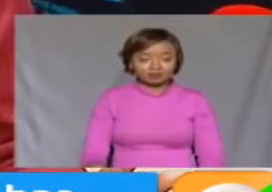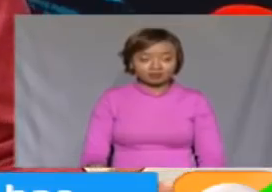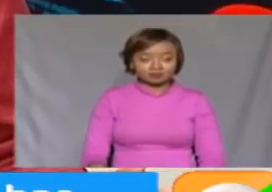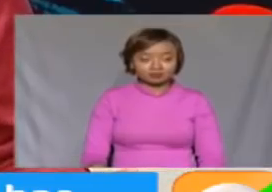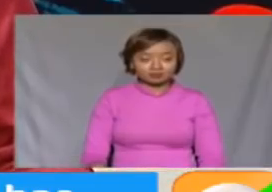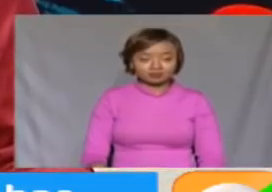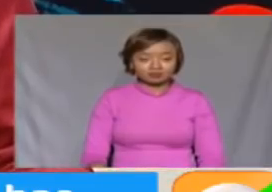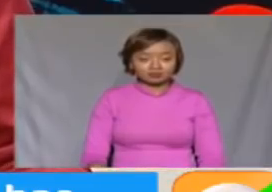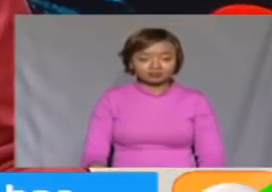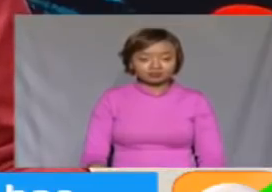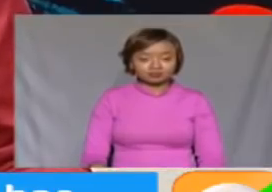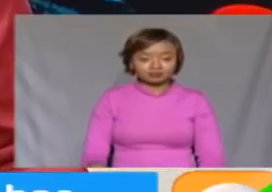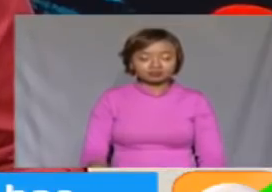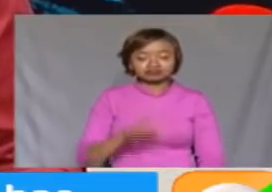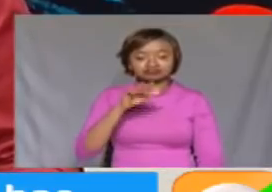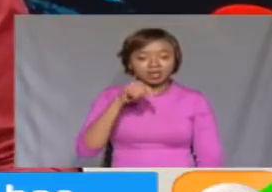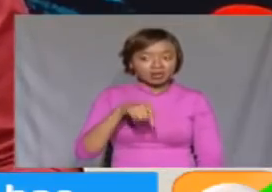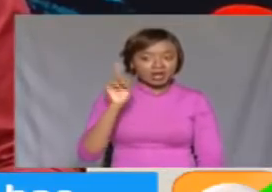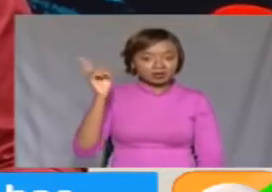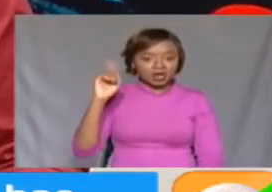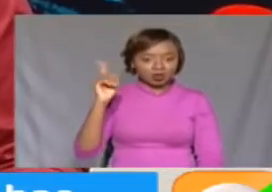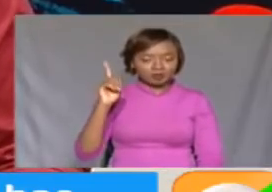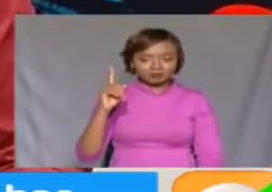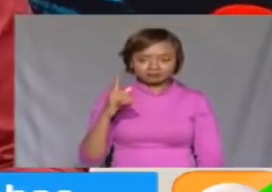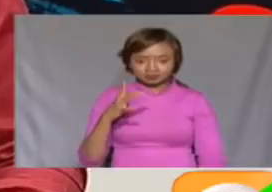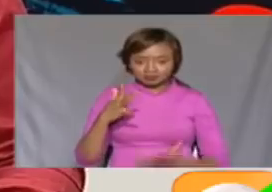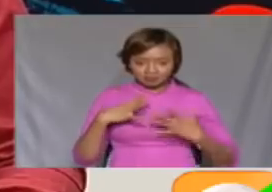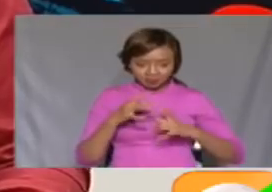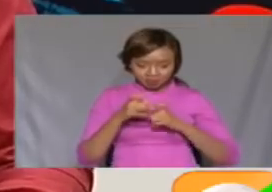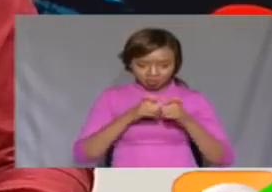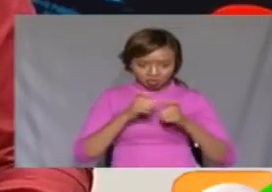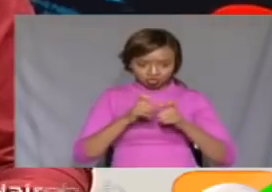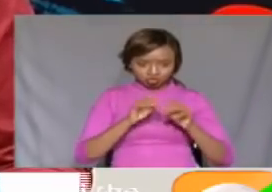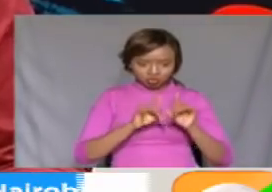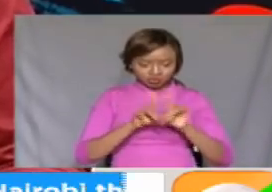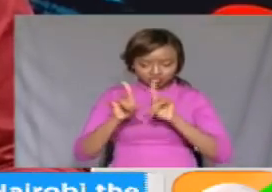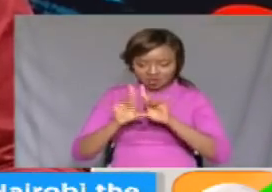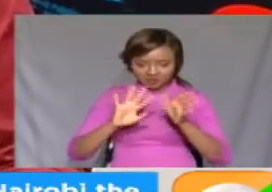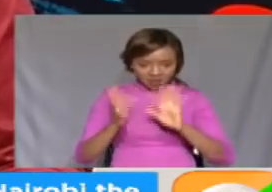We are in Nairobi. There is cessation of movement in and out of Nairobi.